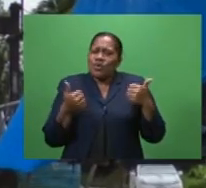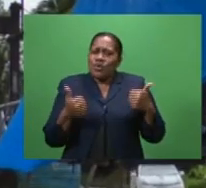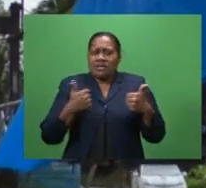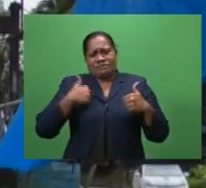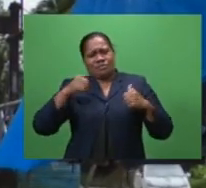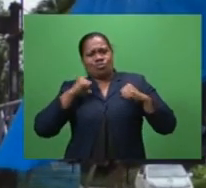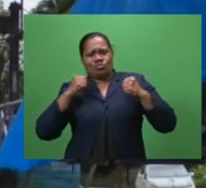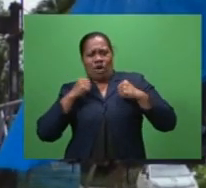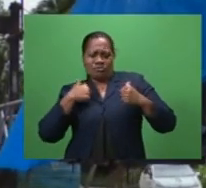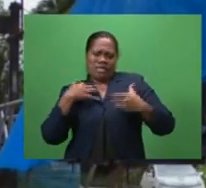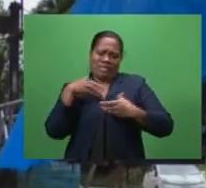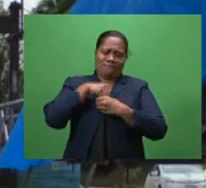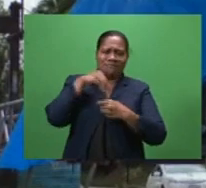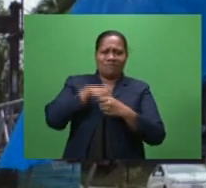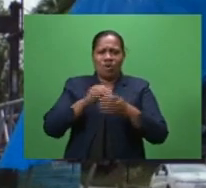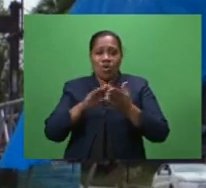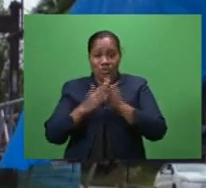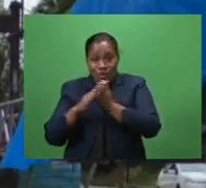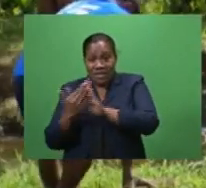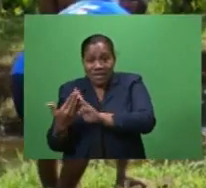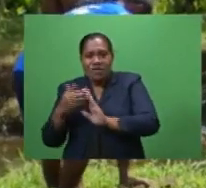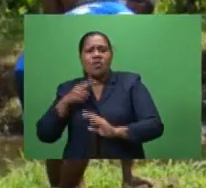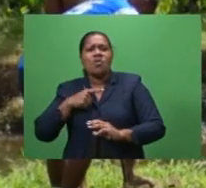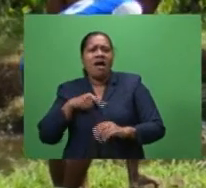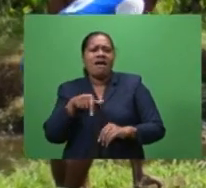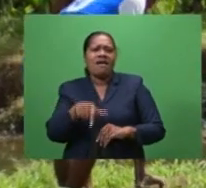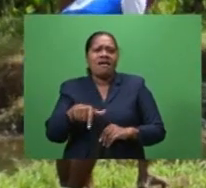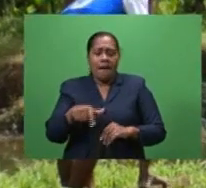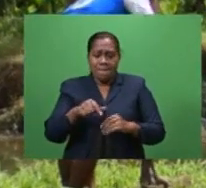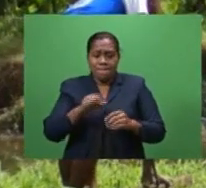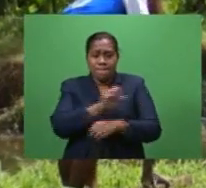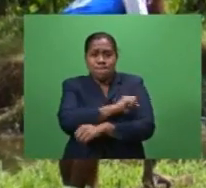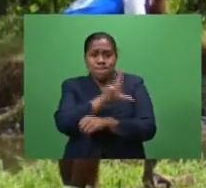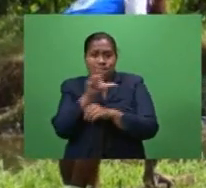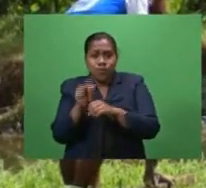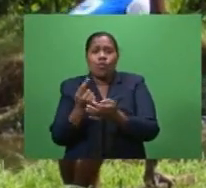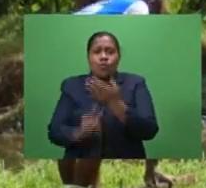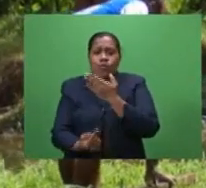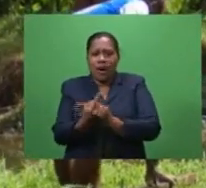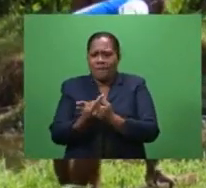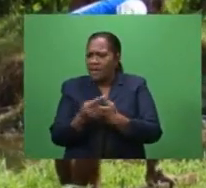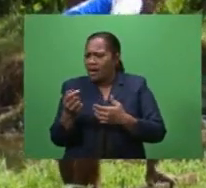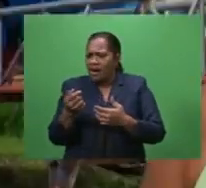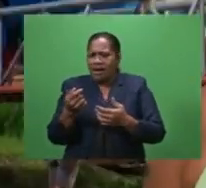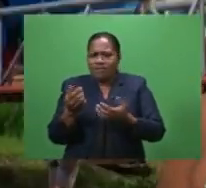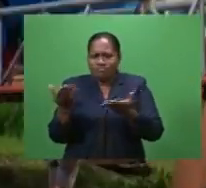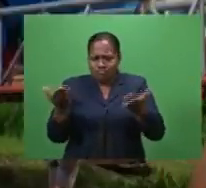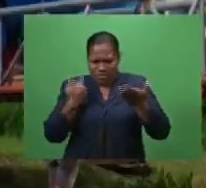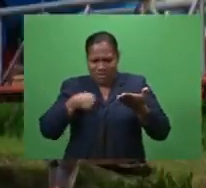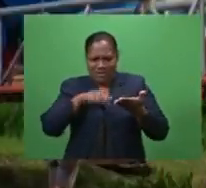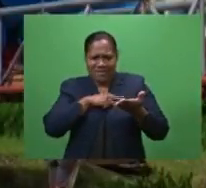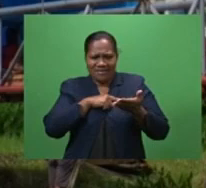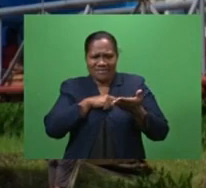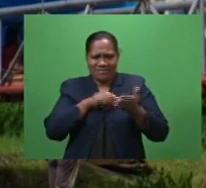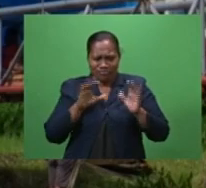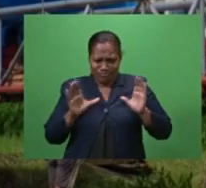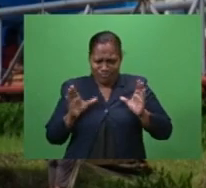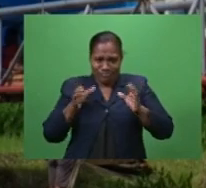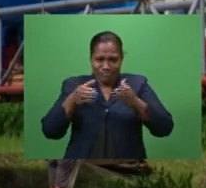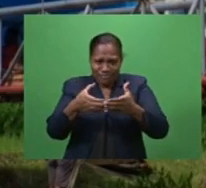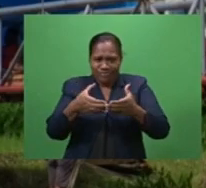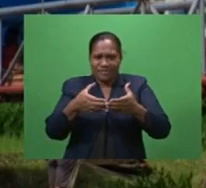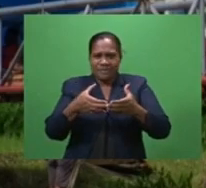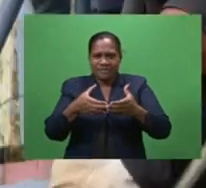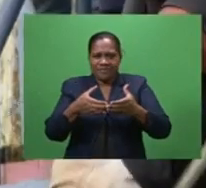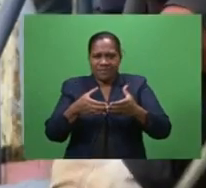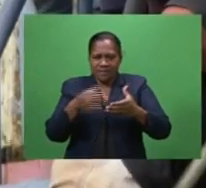a member of this community because it has brought, this bridge has actually brought together a community that doesn't involve